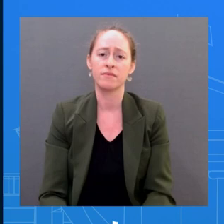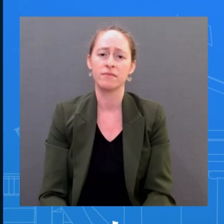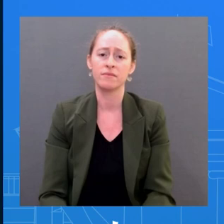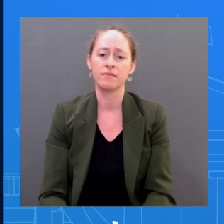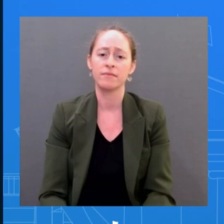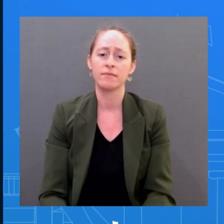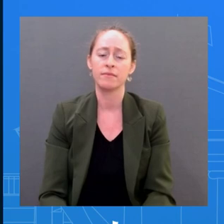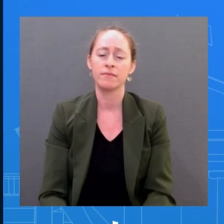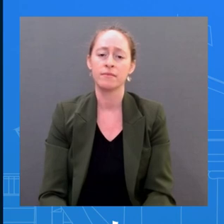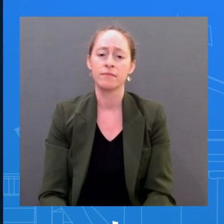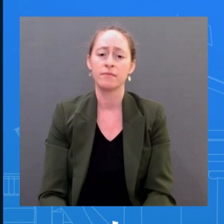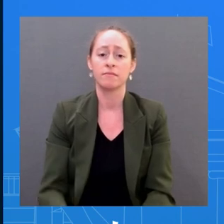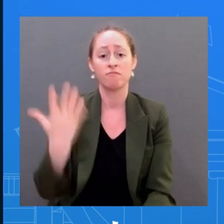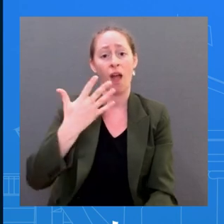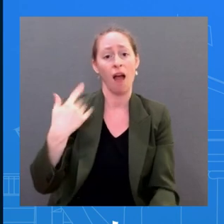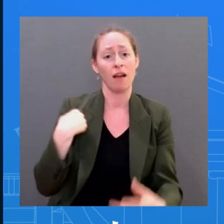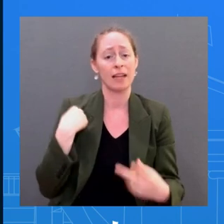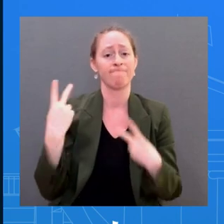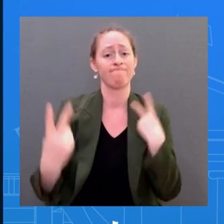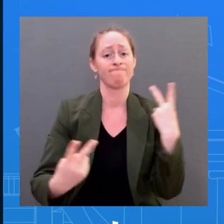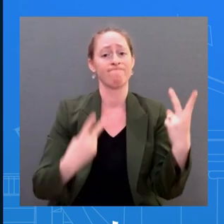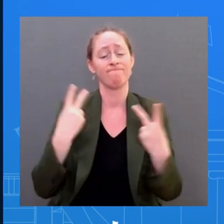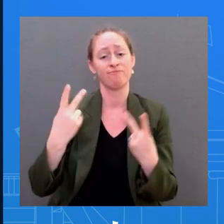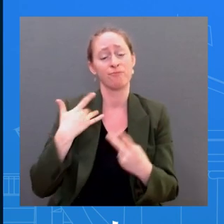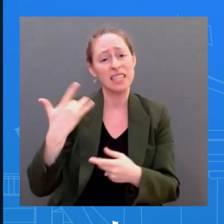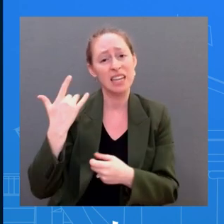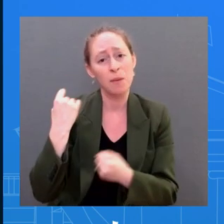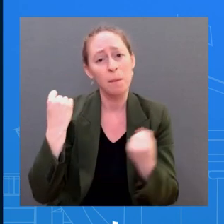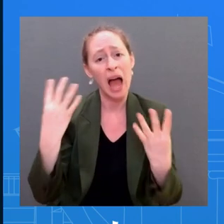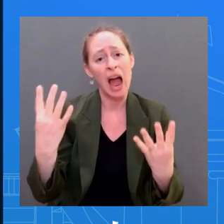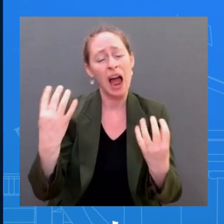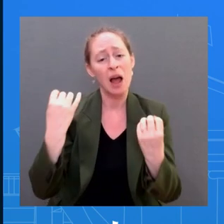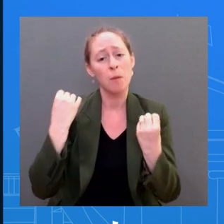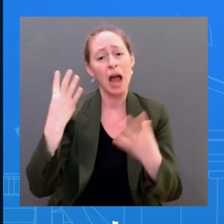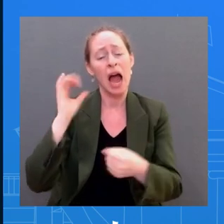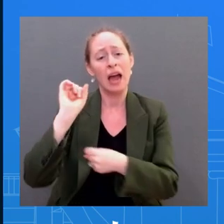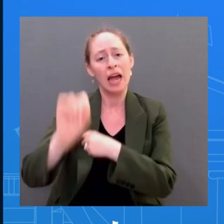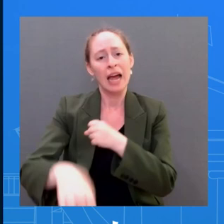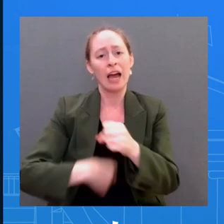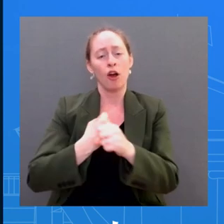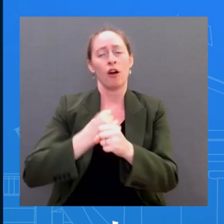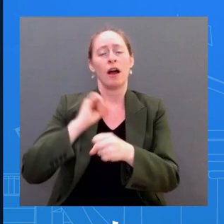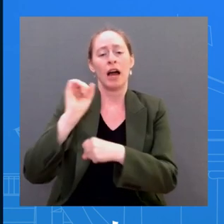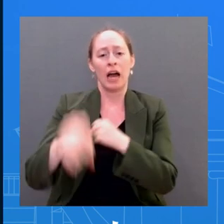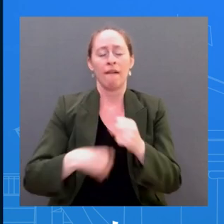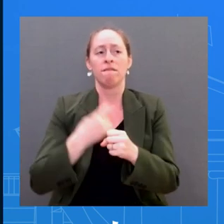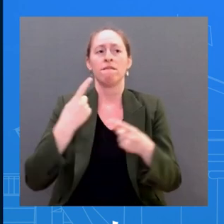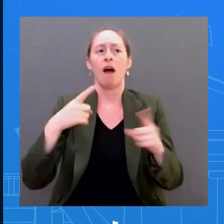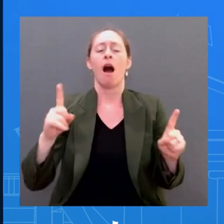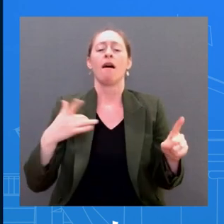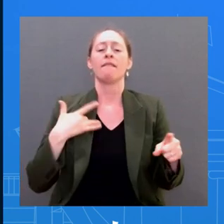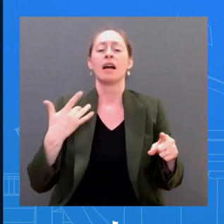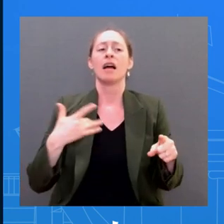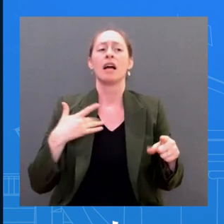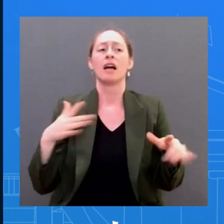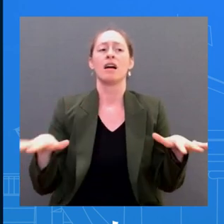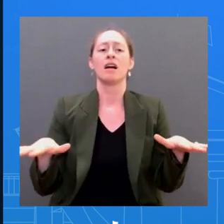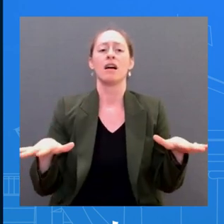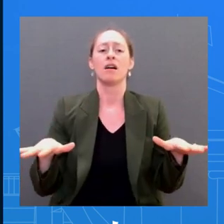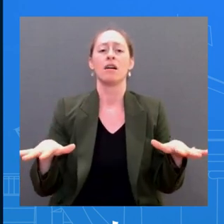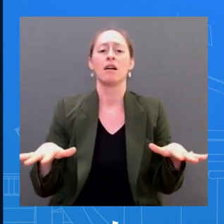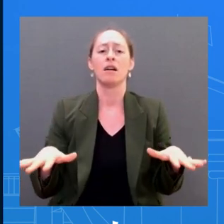And even then, when they become secure enough to take the first step forward, a lifetime is not going to heal those